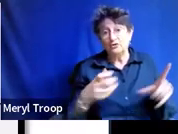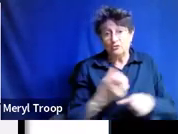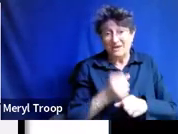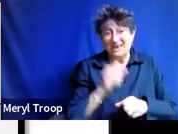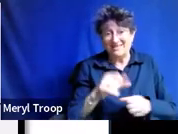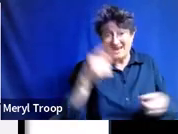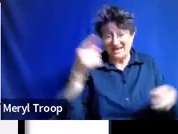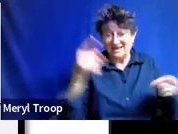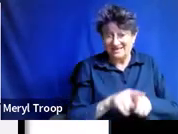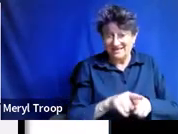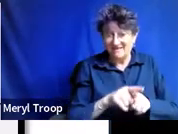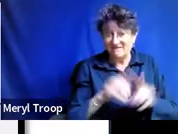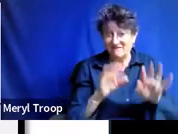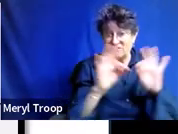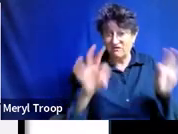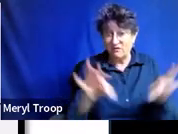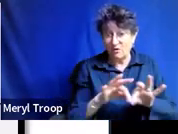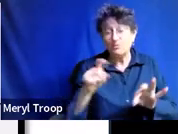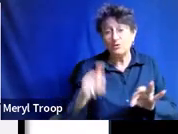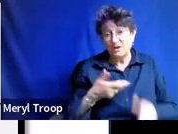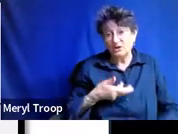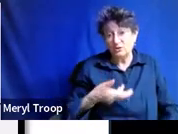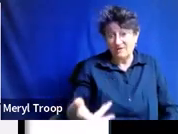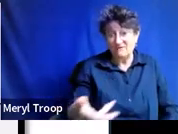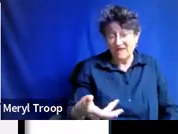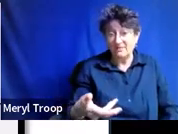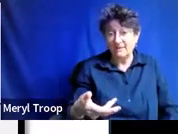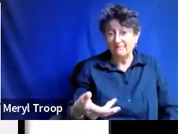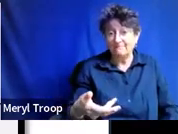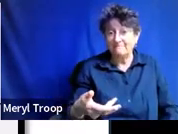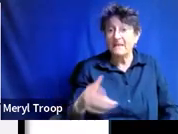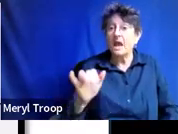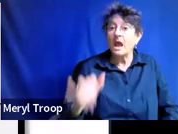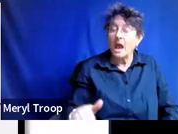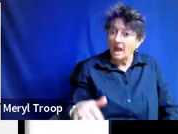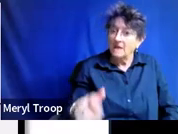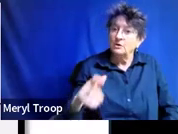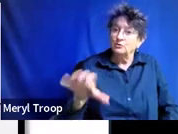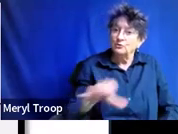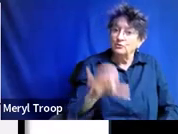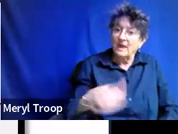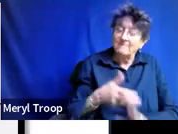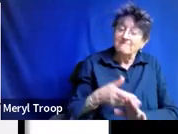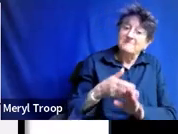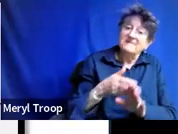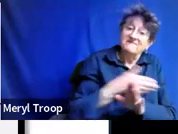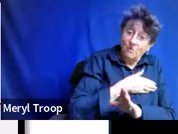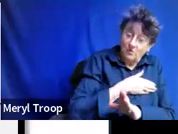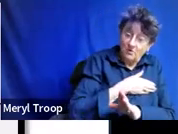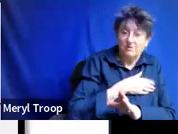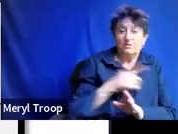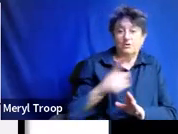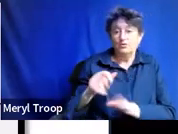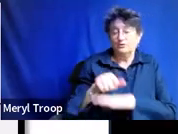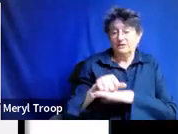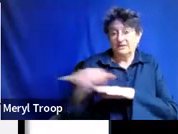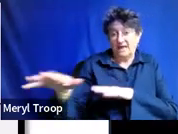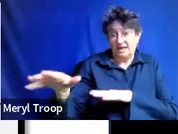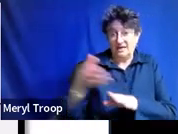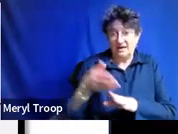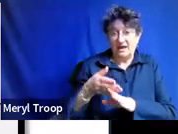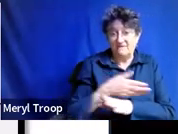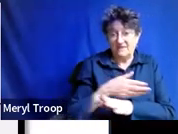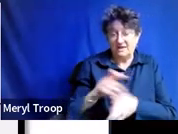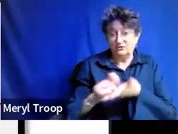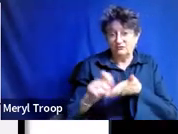going to be inviting them, then you need to do it before you send out the advanced written notice inviting that outside agency. And